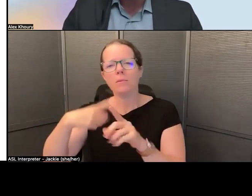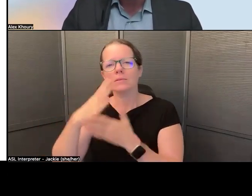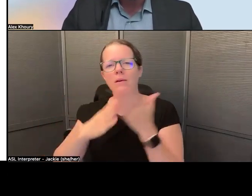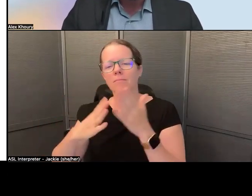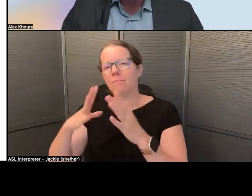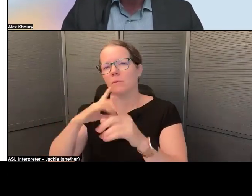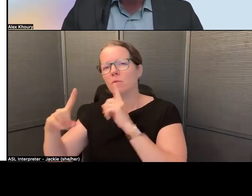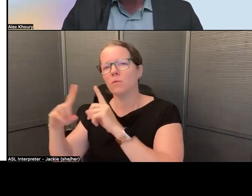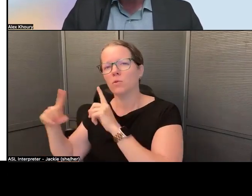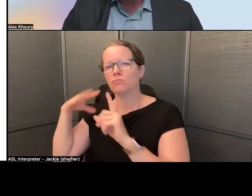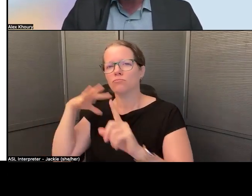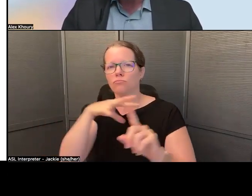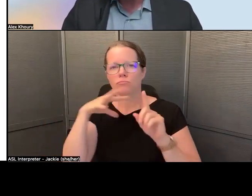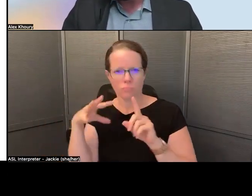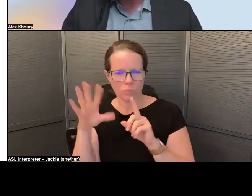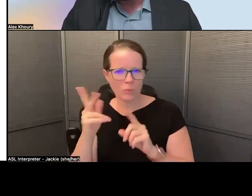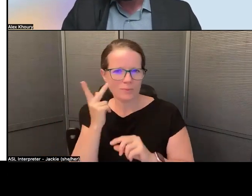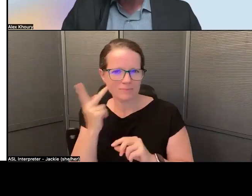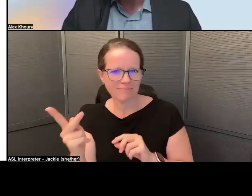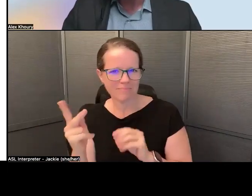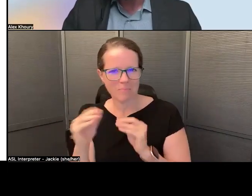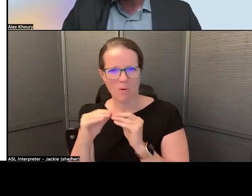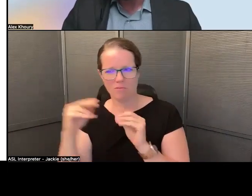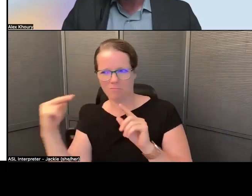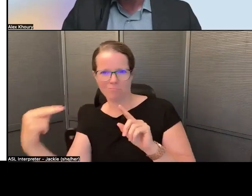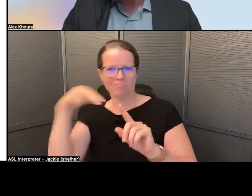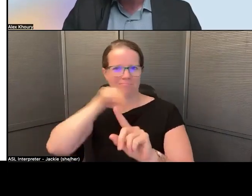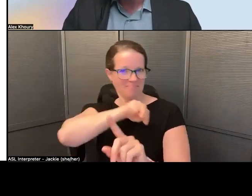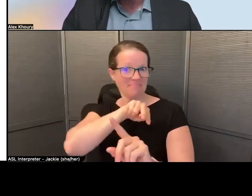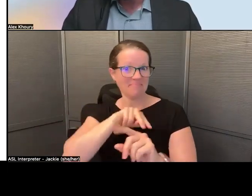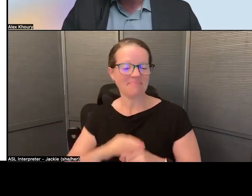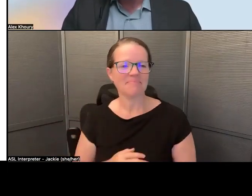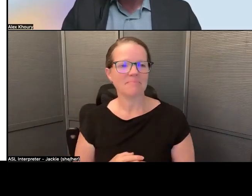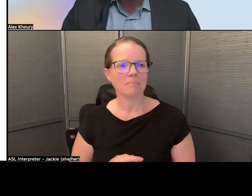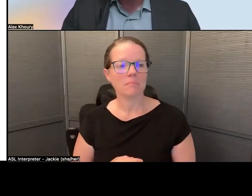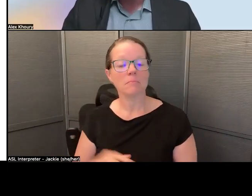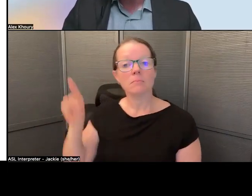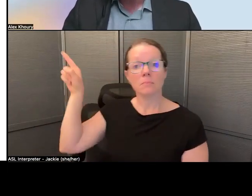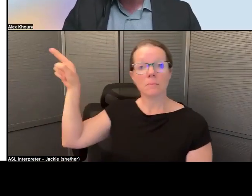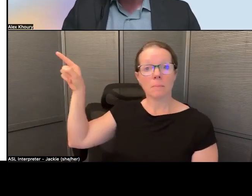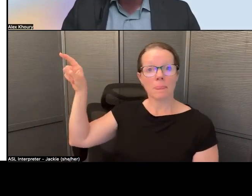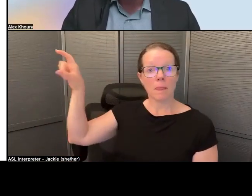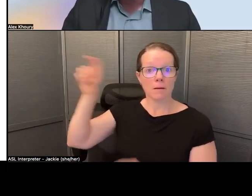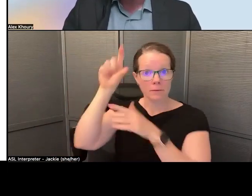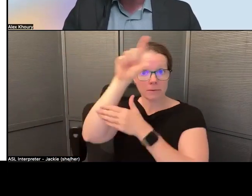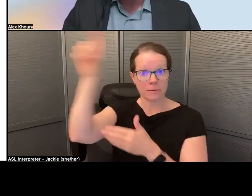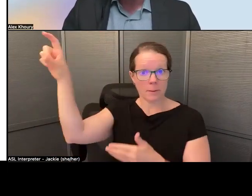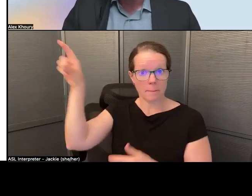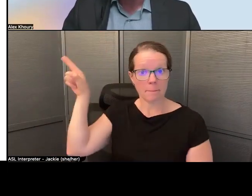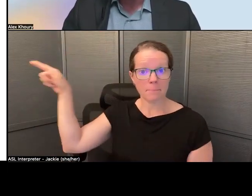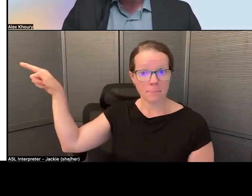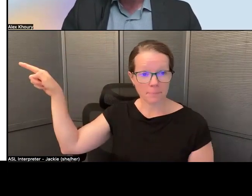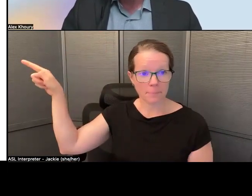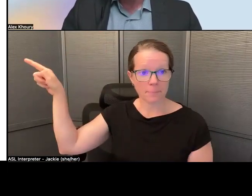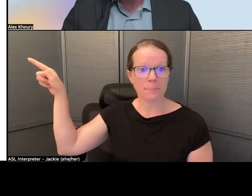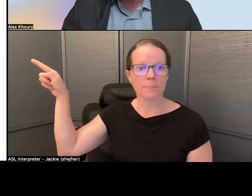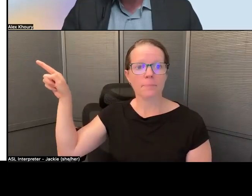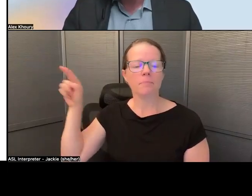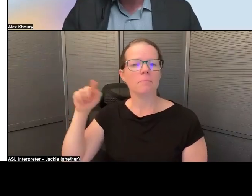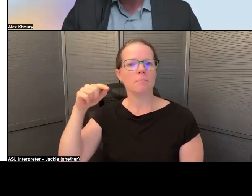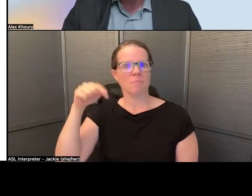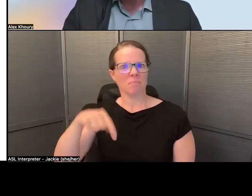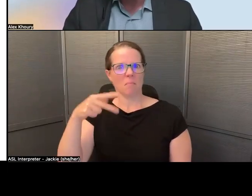conducted. So the top line is that this pilot, the quantitative data from it,